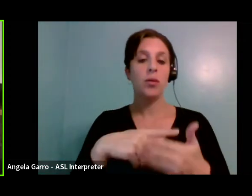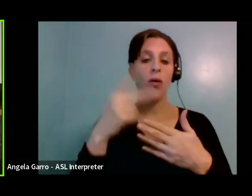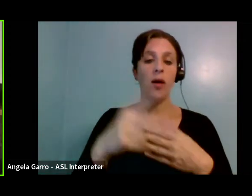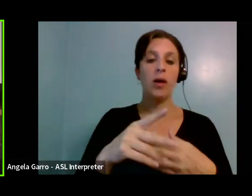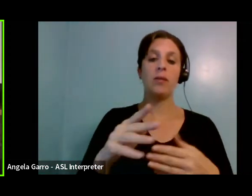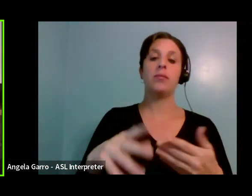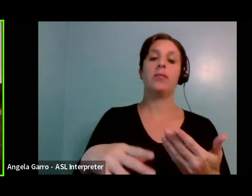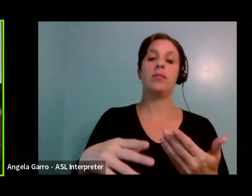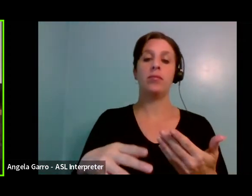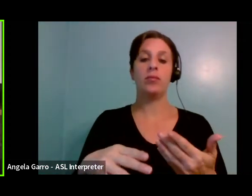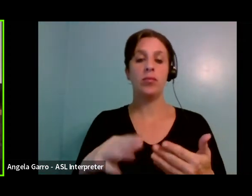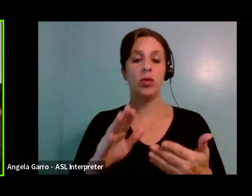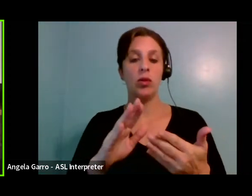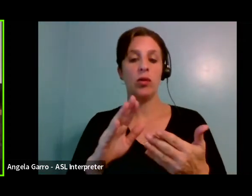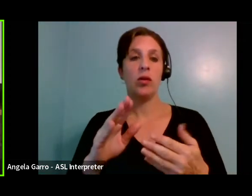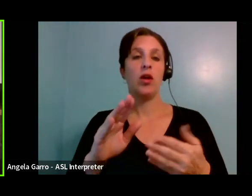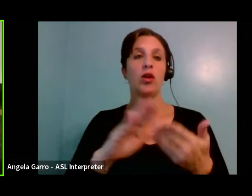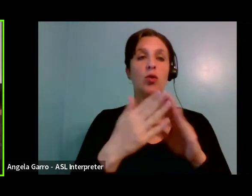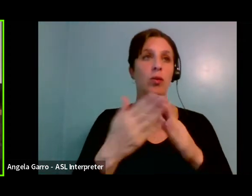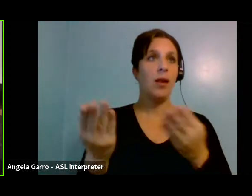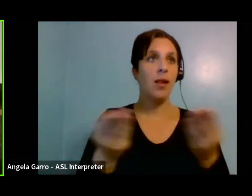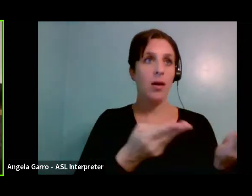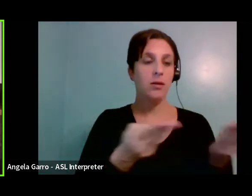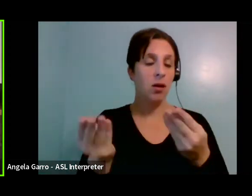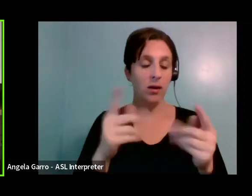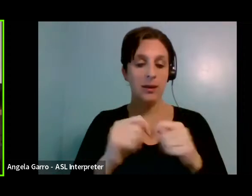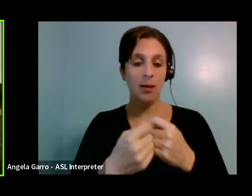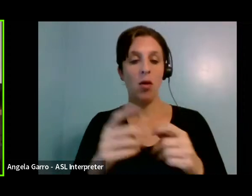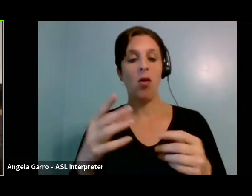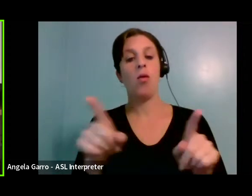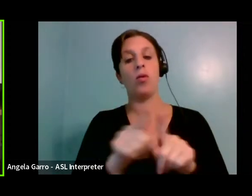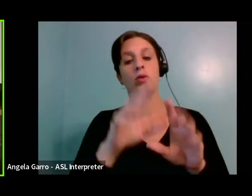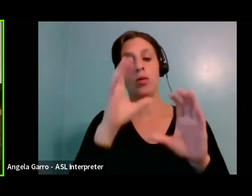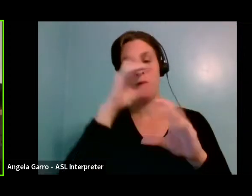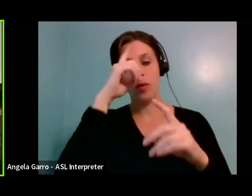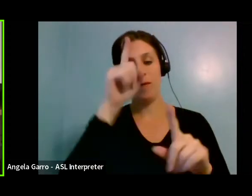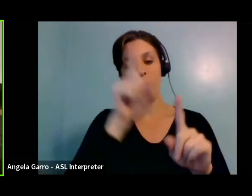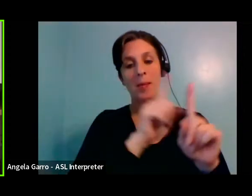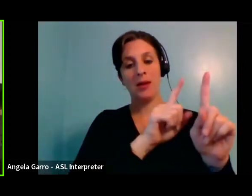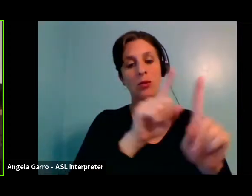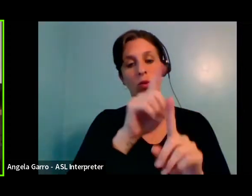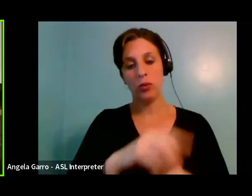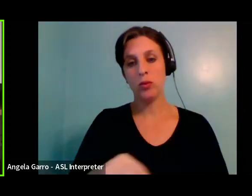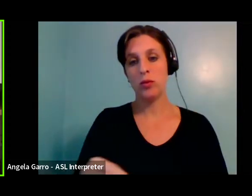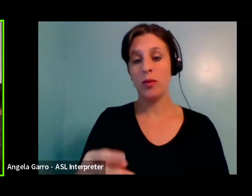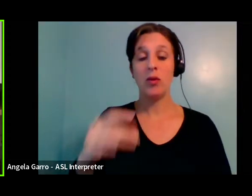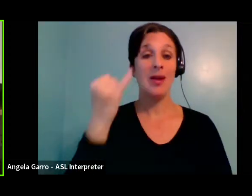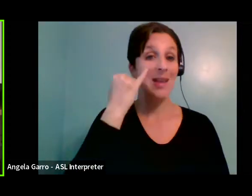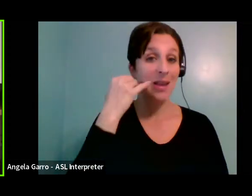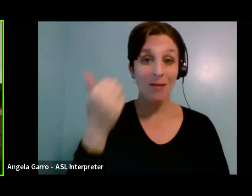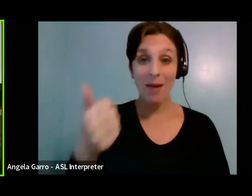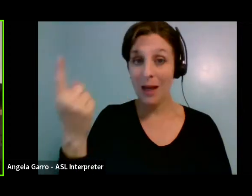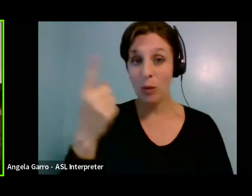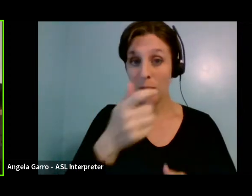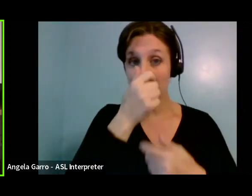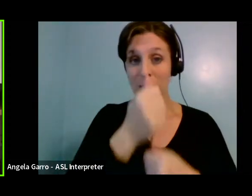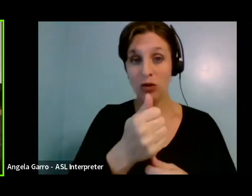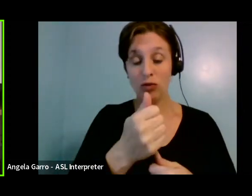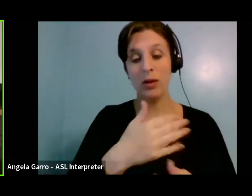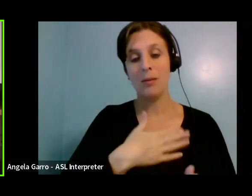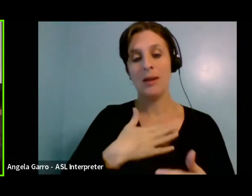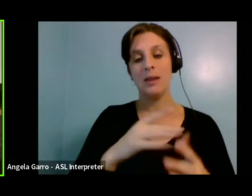team, and also they're looking for mentors. So if anyone's interested, please reach out to